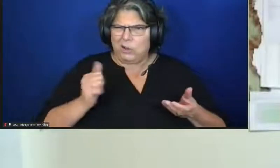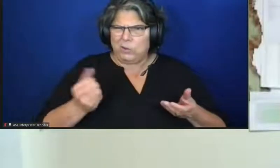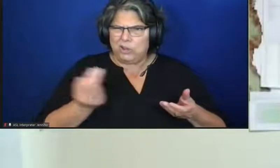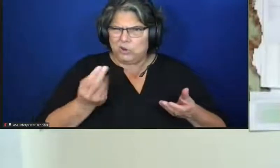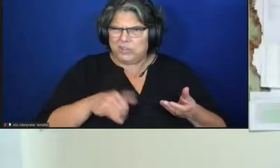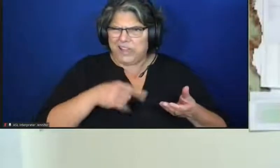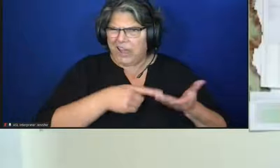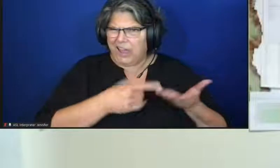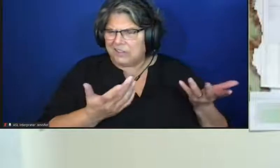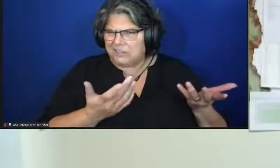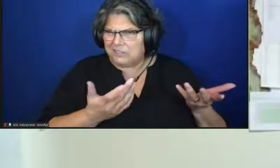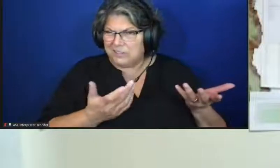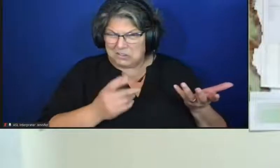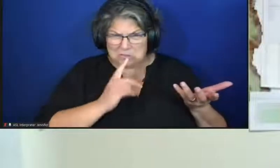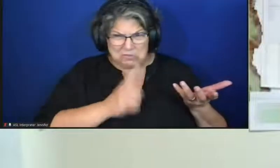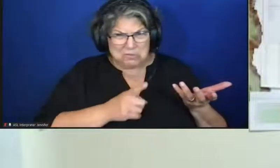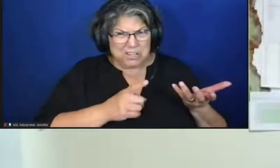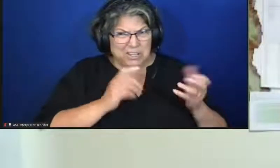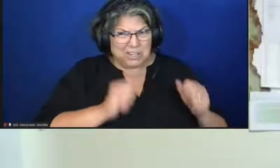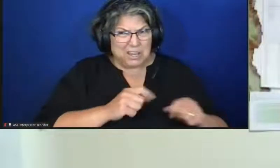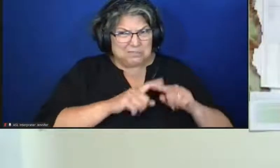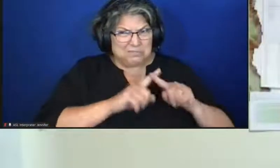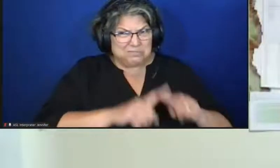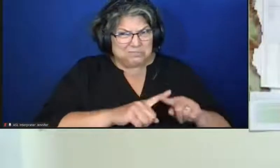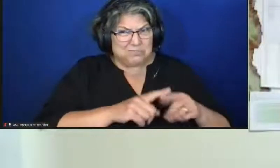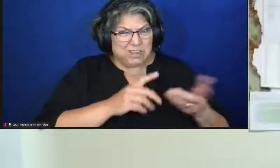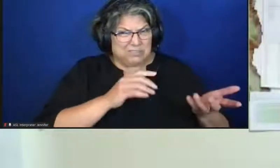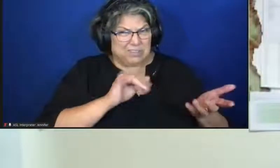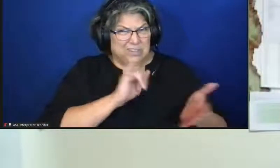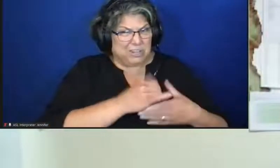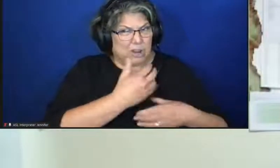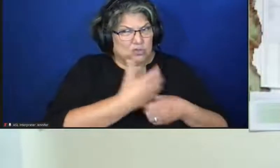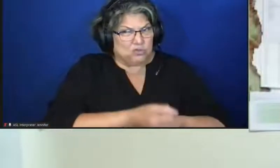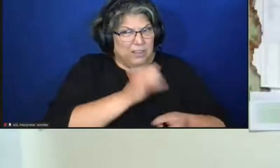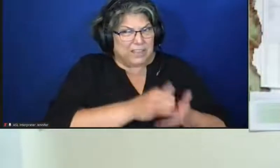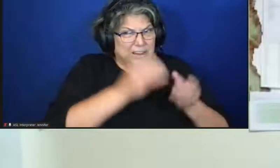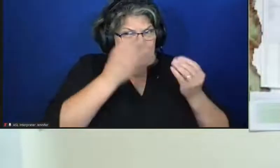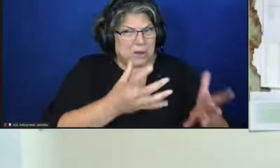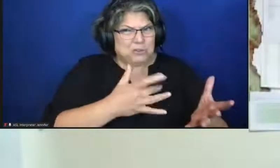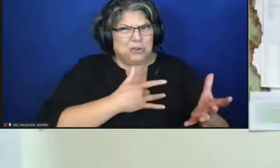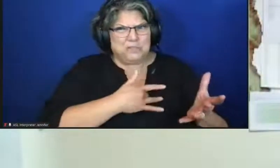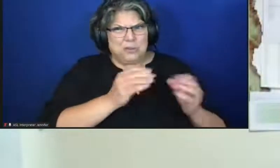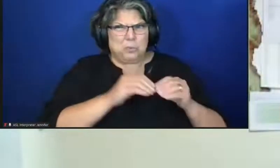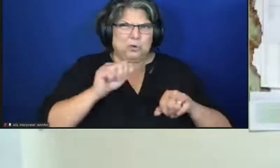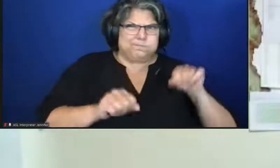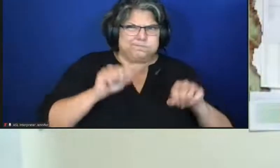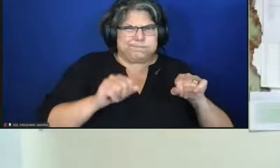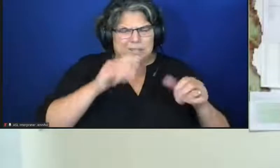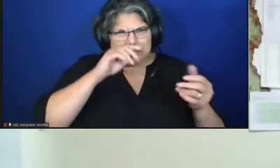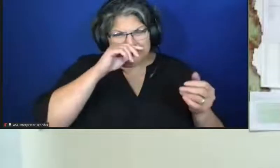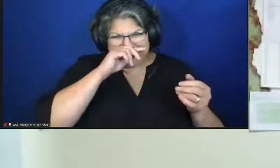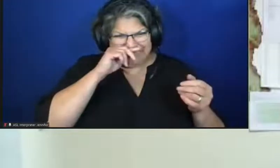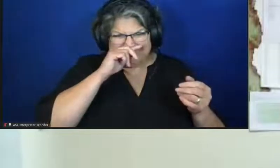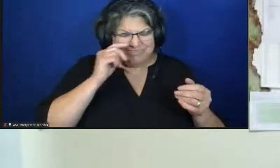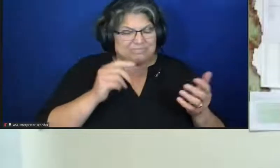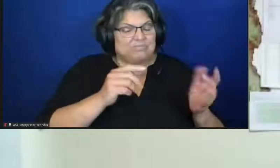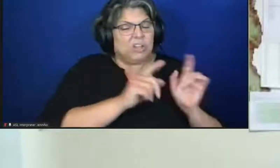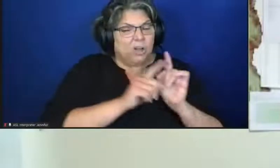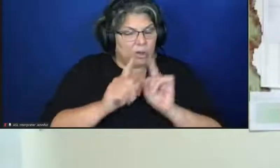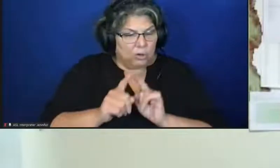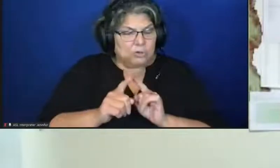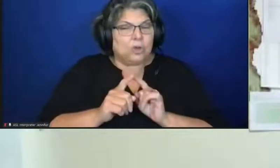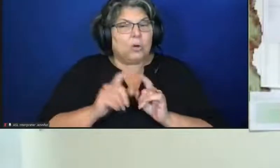additional reliability does it give us, or what more uncertainty does it give us if we combine them? The other part of it is that